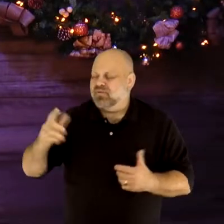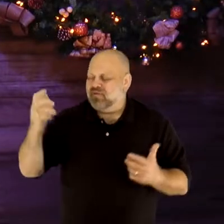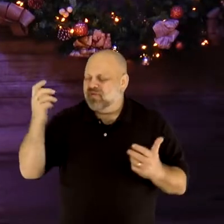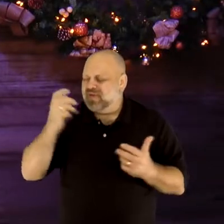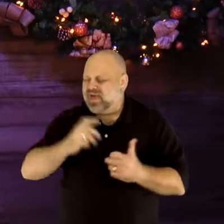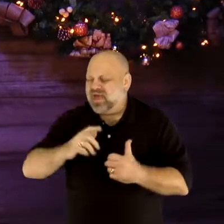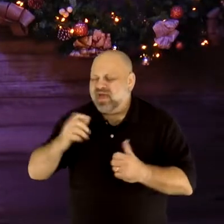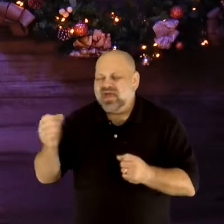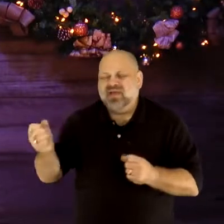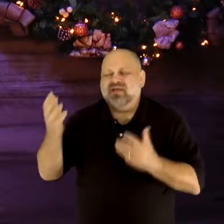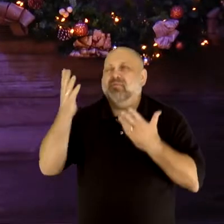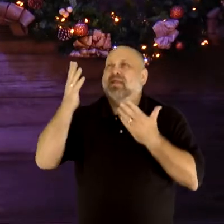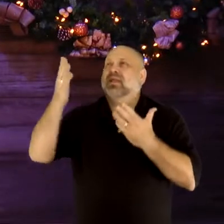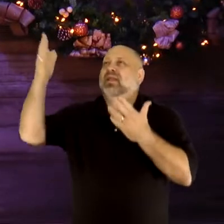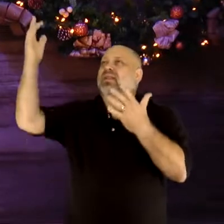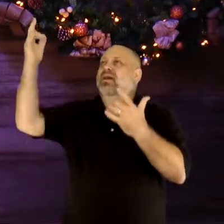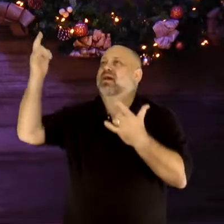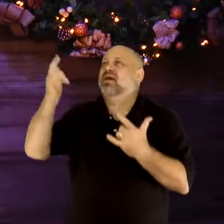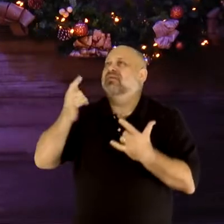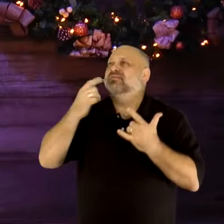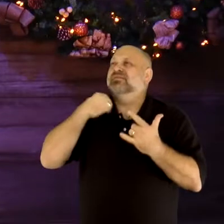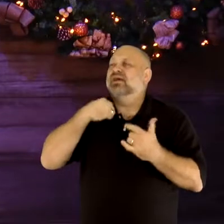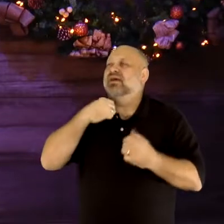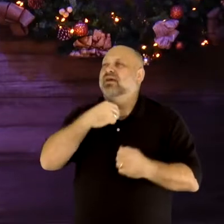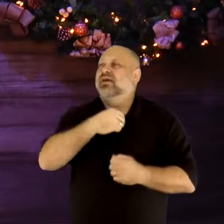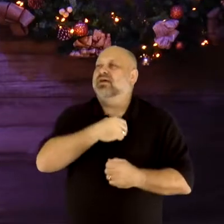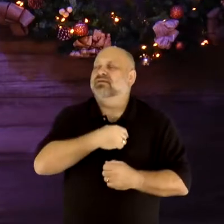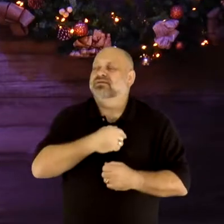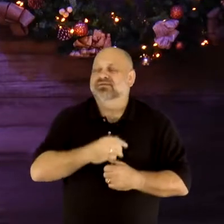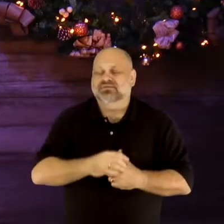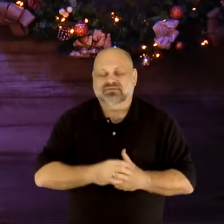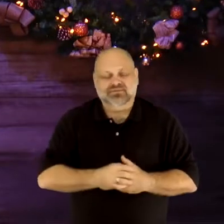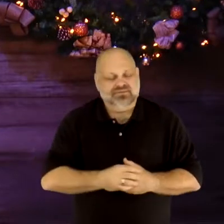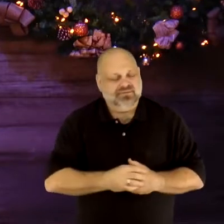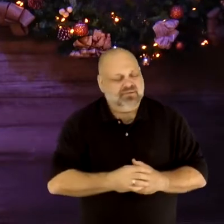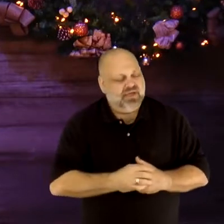Oh, how He loves us.